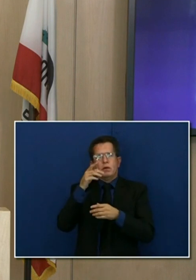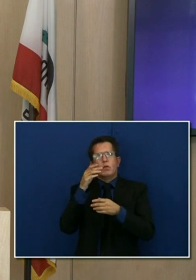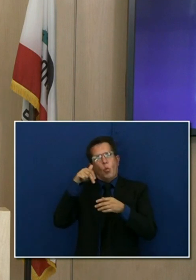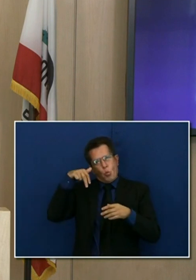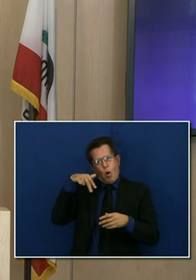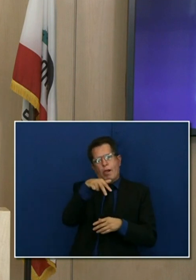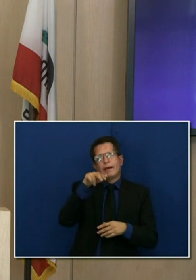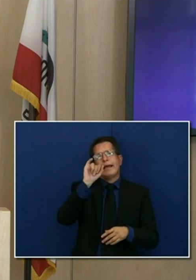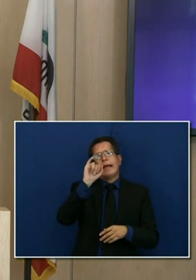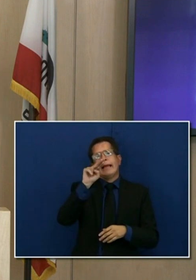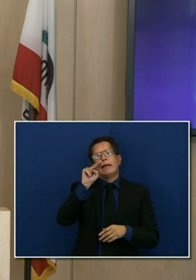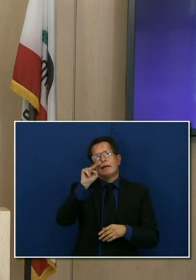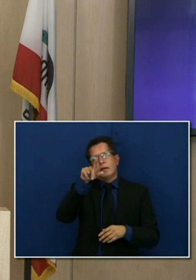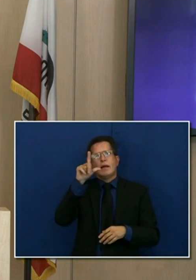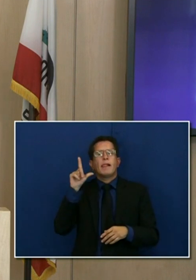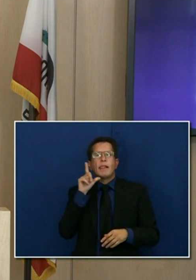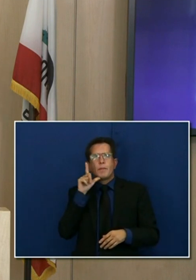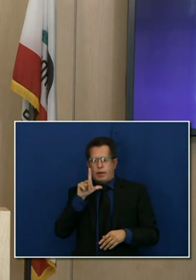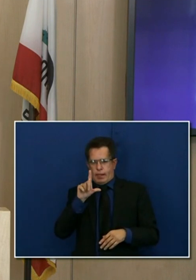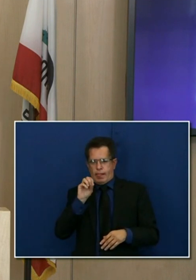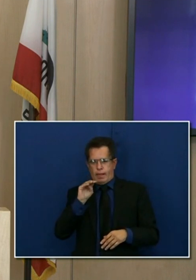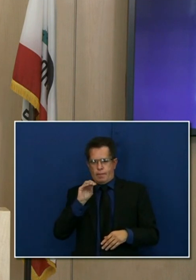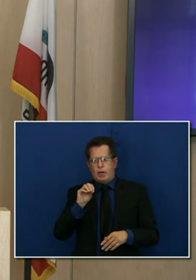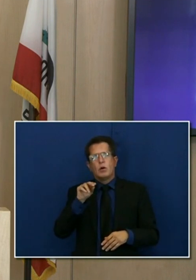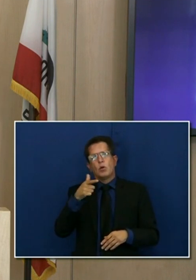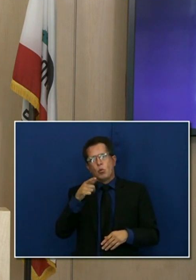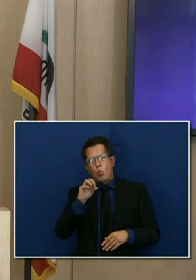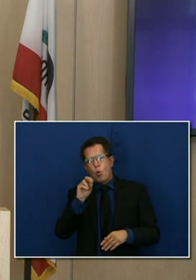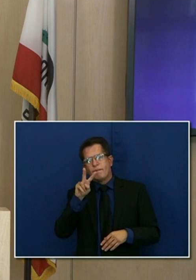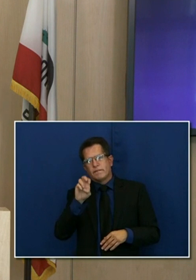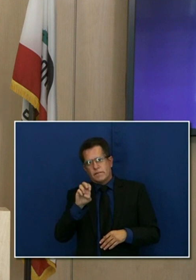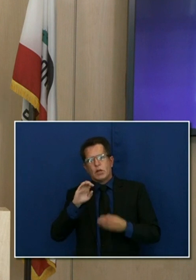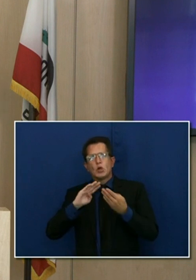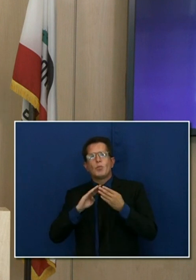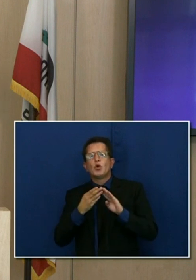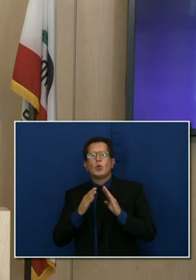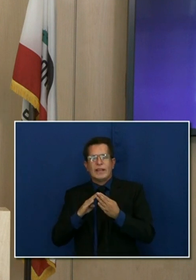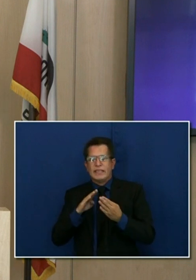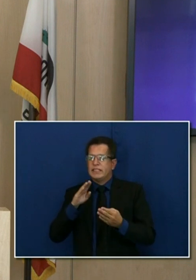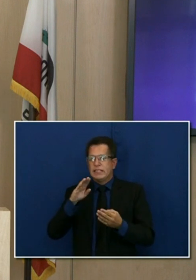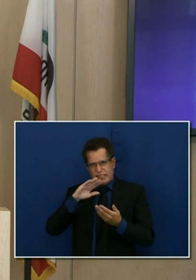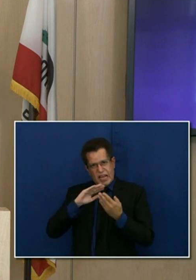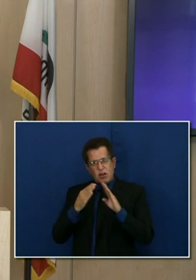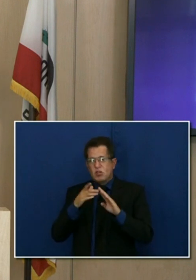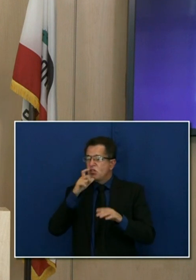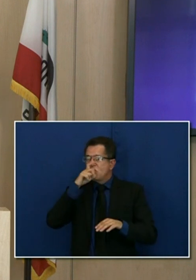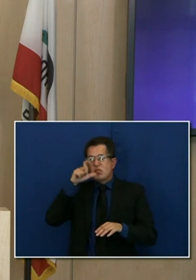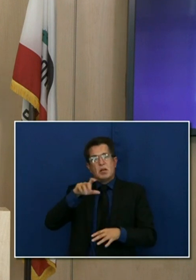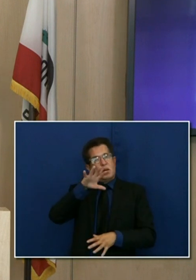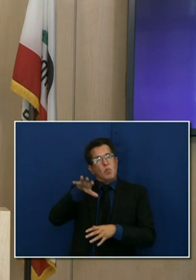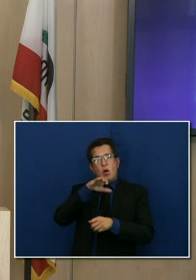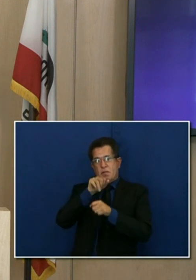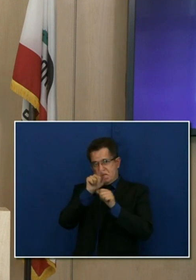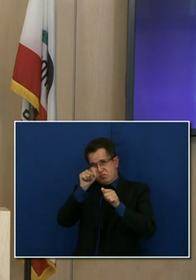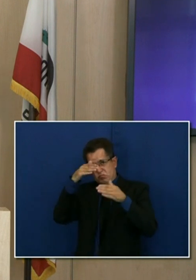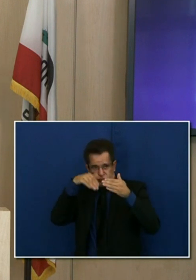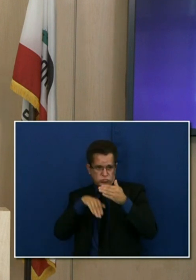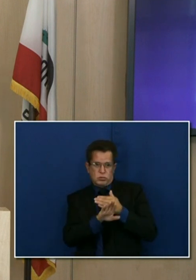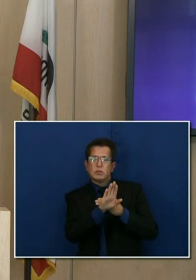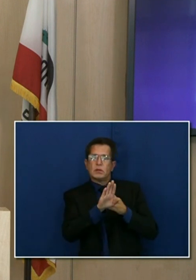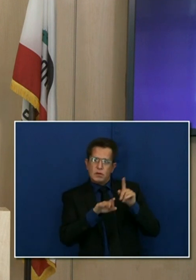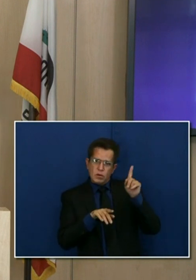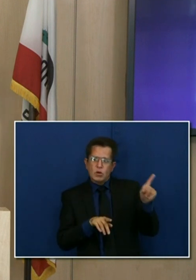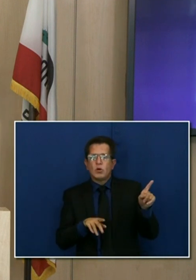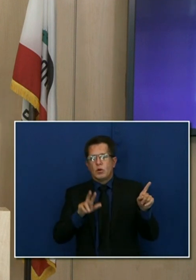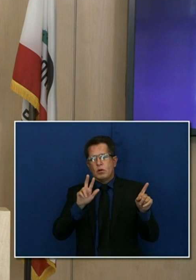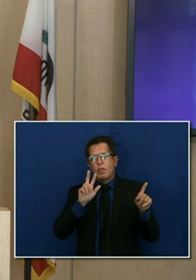appointment testing site in the city of Lemon Grove. This will be at the Lemon Grove Community Center, located at 3135 School Lane. It's